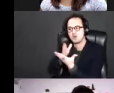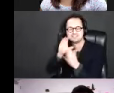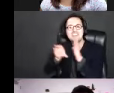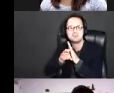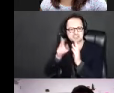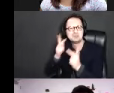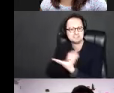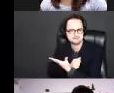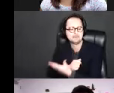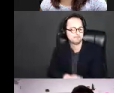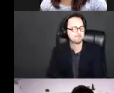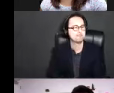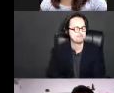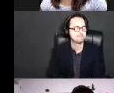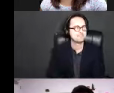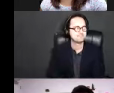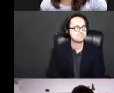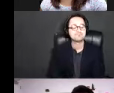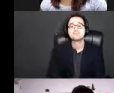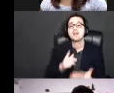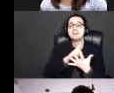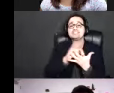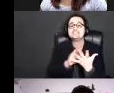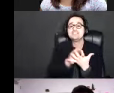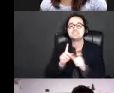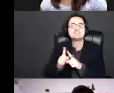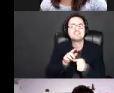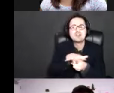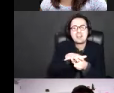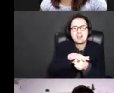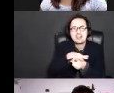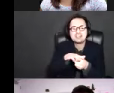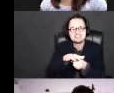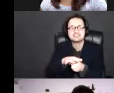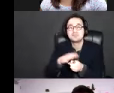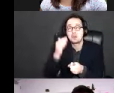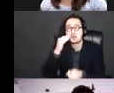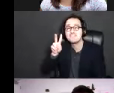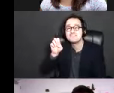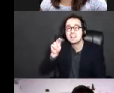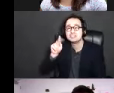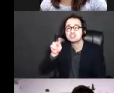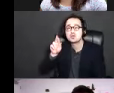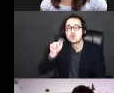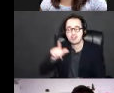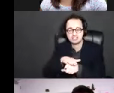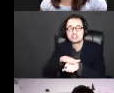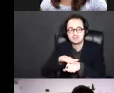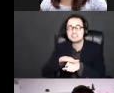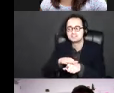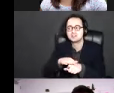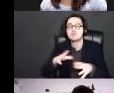eyes. A sequence of regions located primarily along the ventral surface perform a series